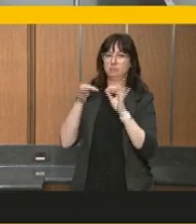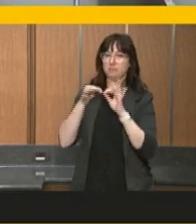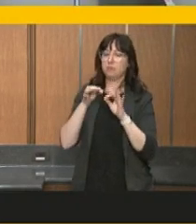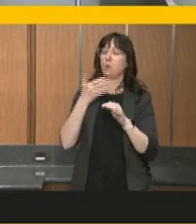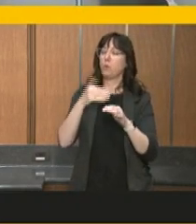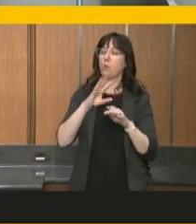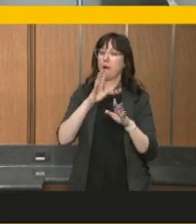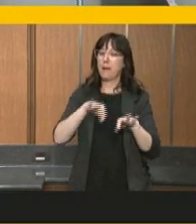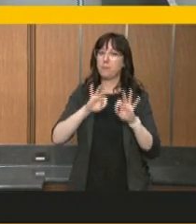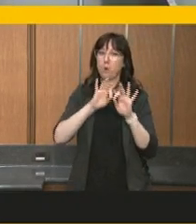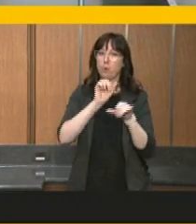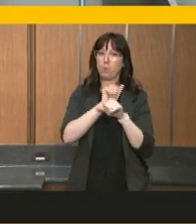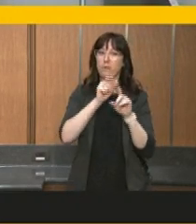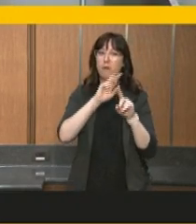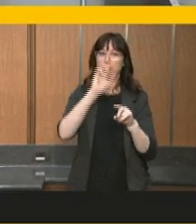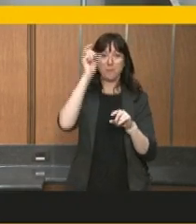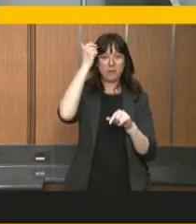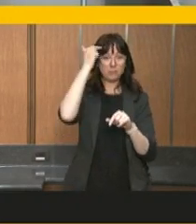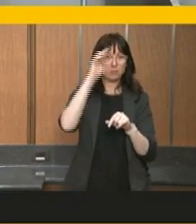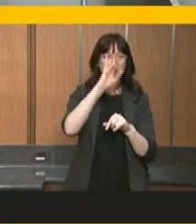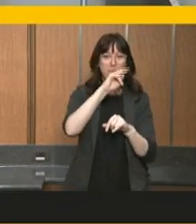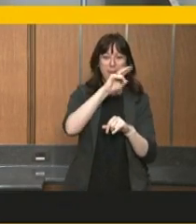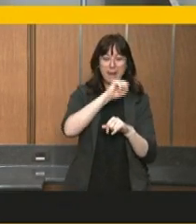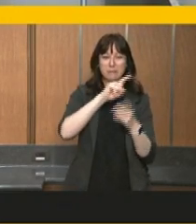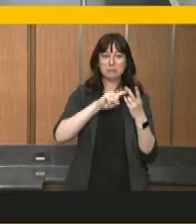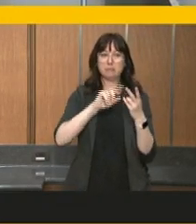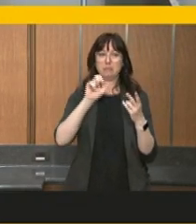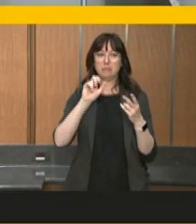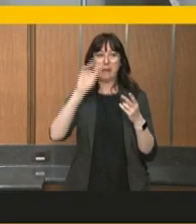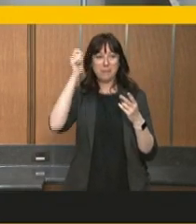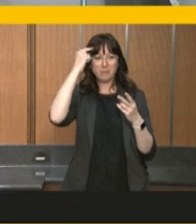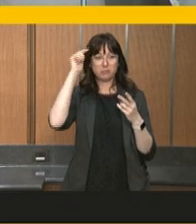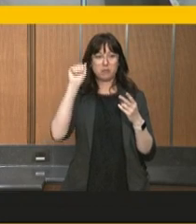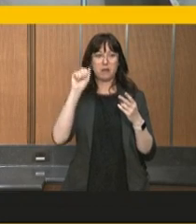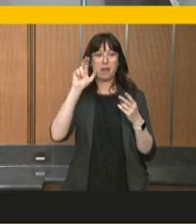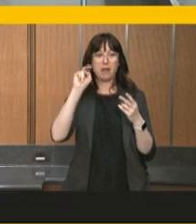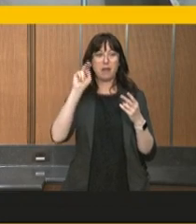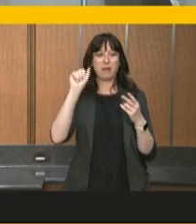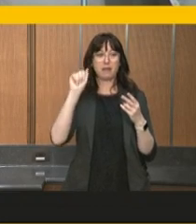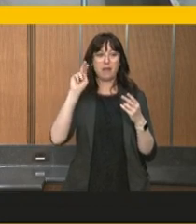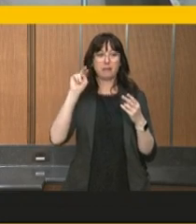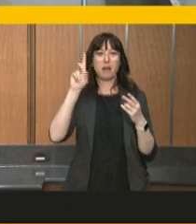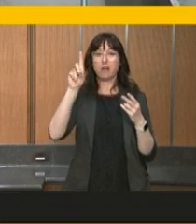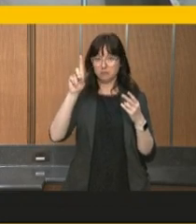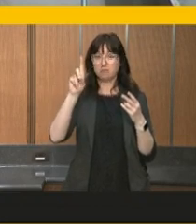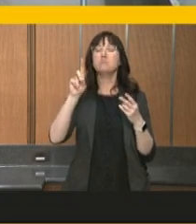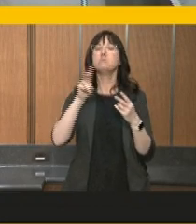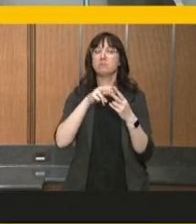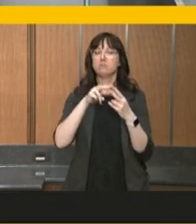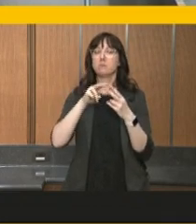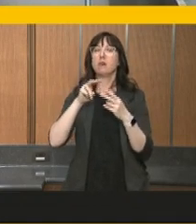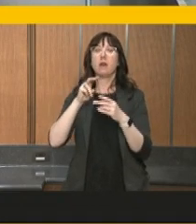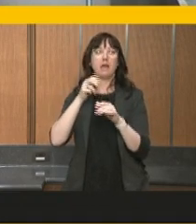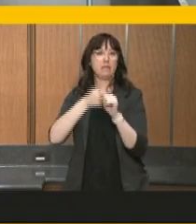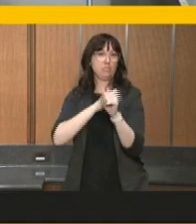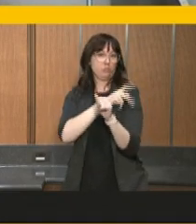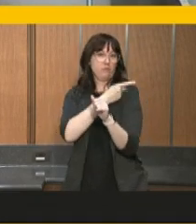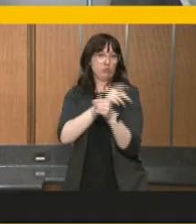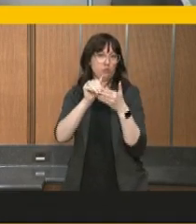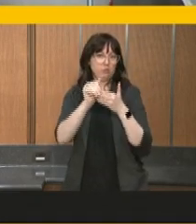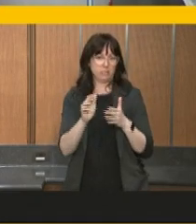Minister Baines and Minister Anand, and which was discussed today by the premiers in their call with